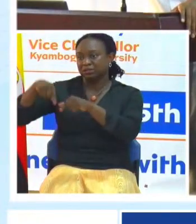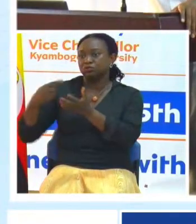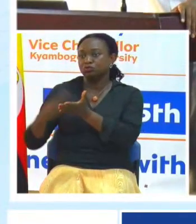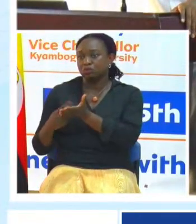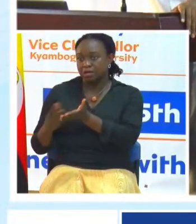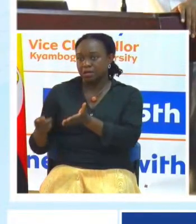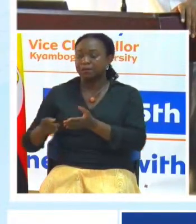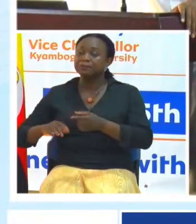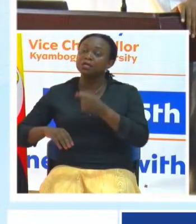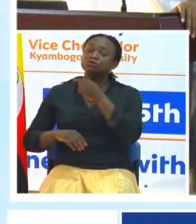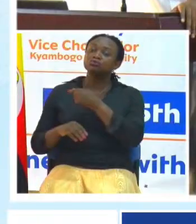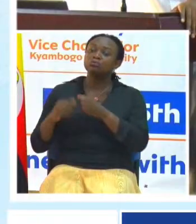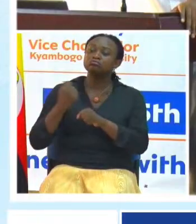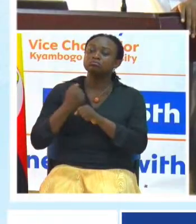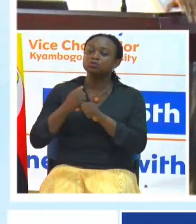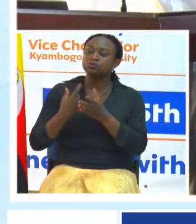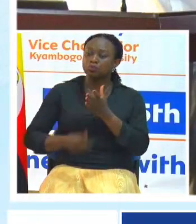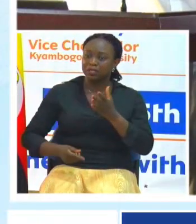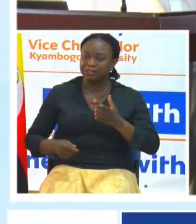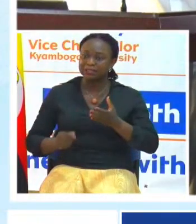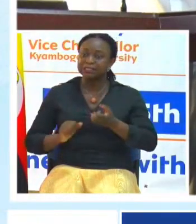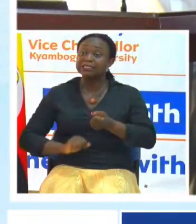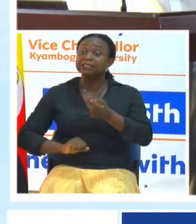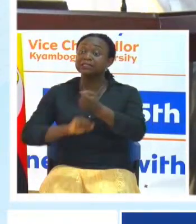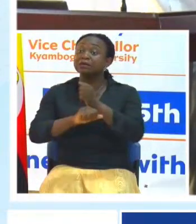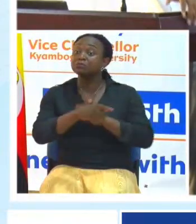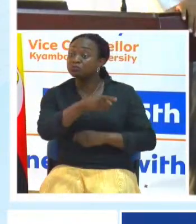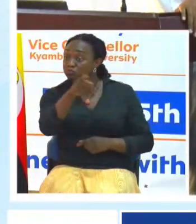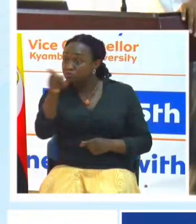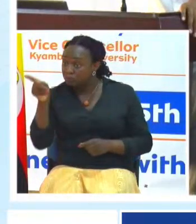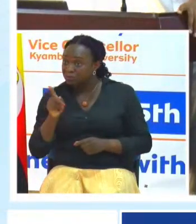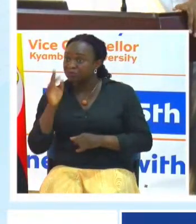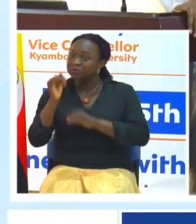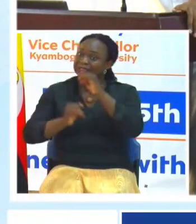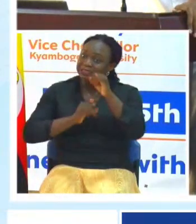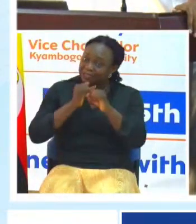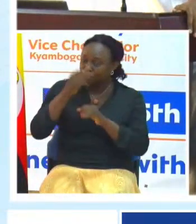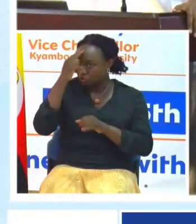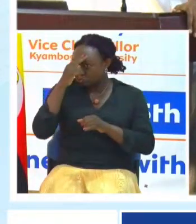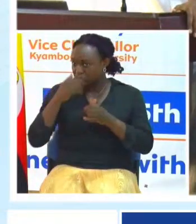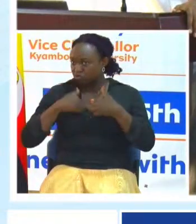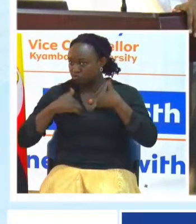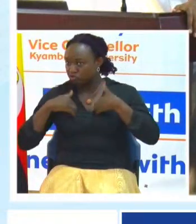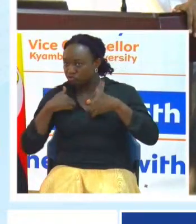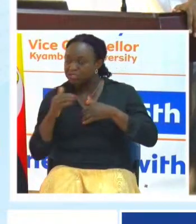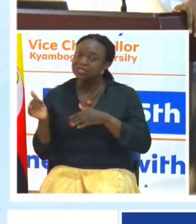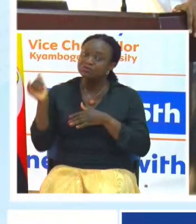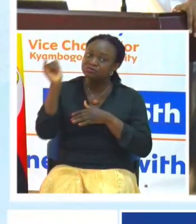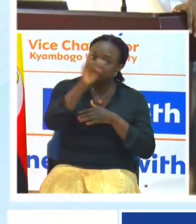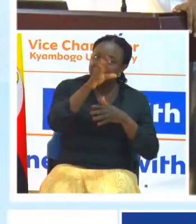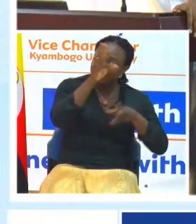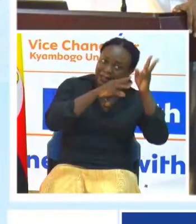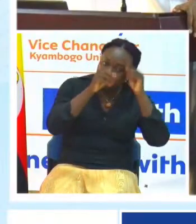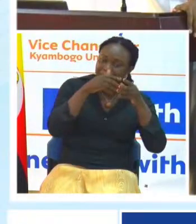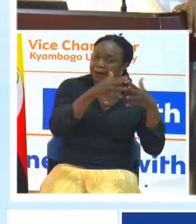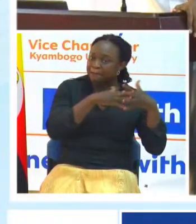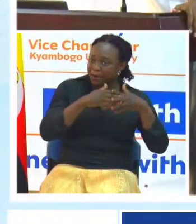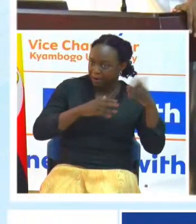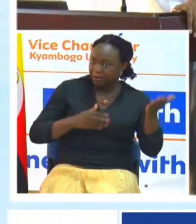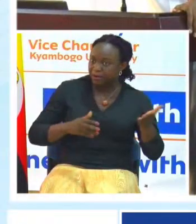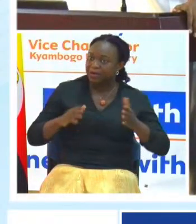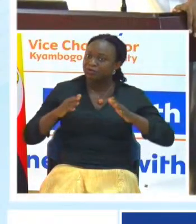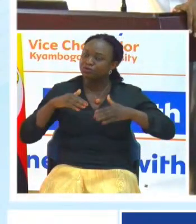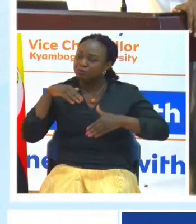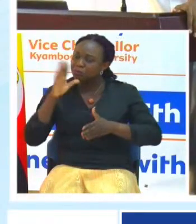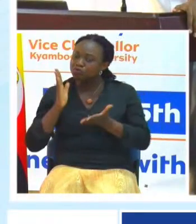So what we do is support you prospective international students who wish to study in the United States with